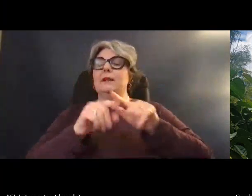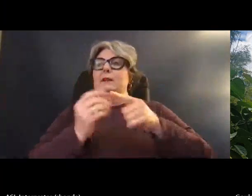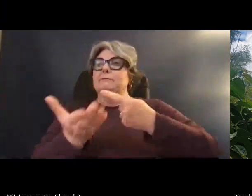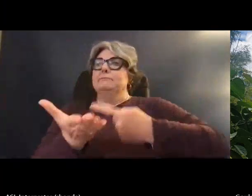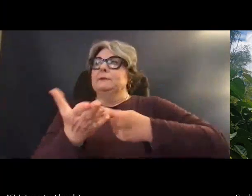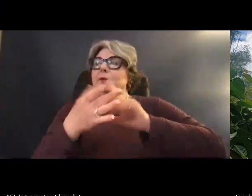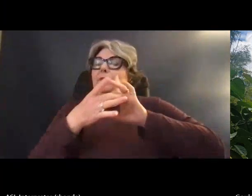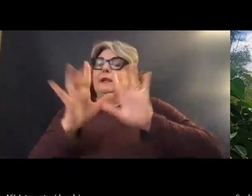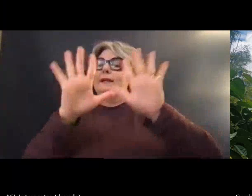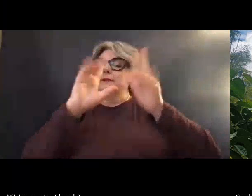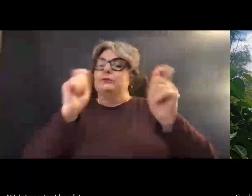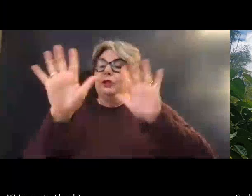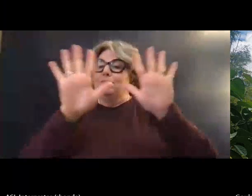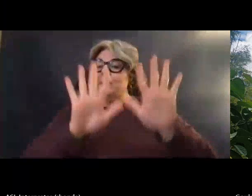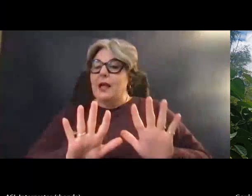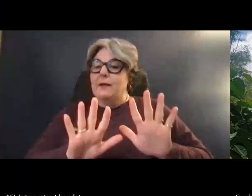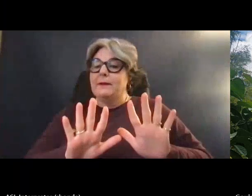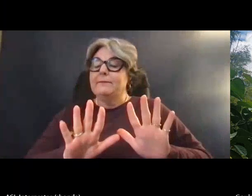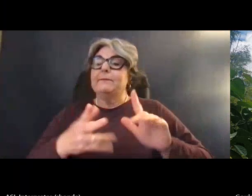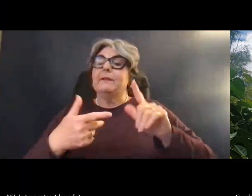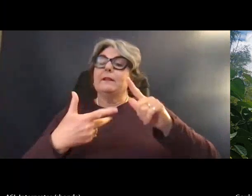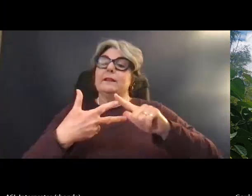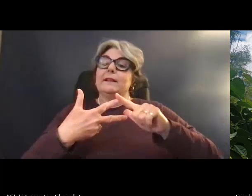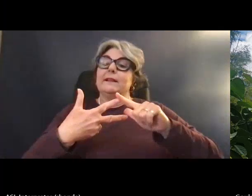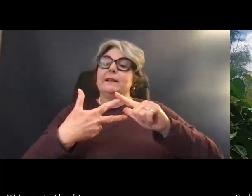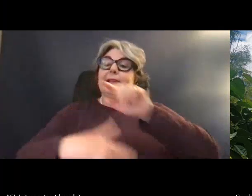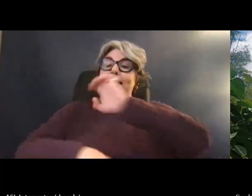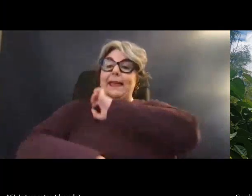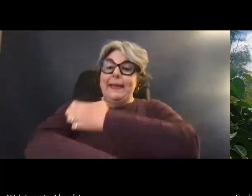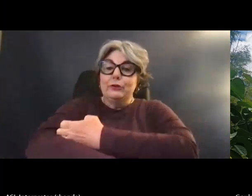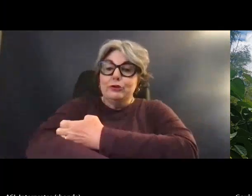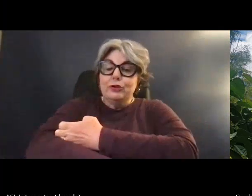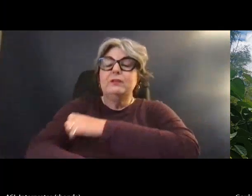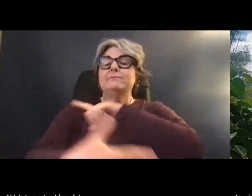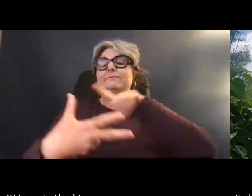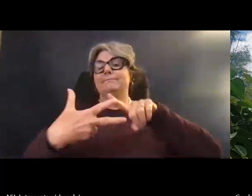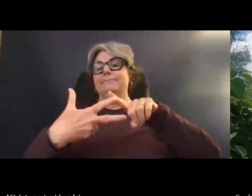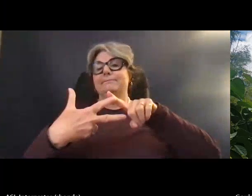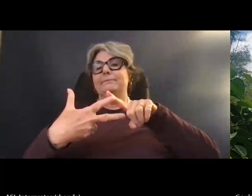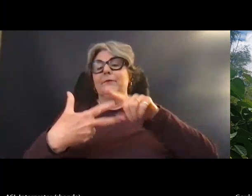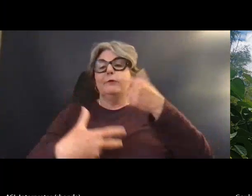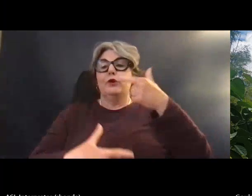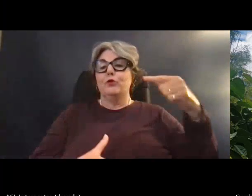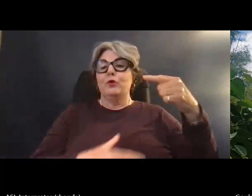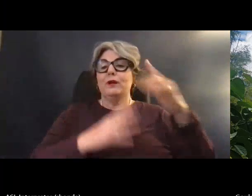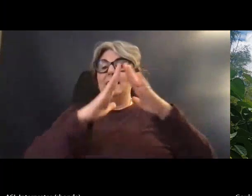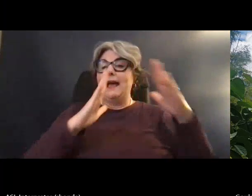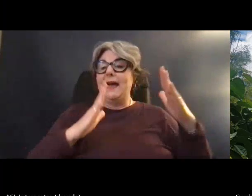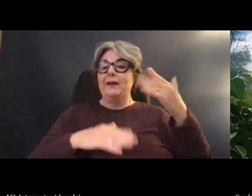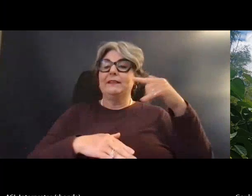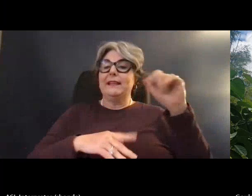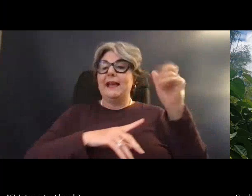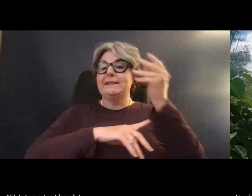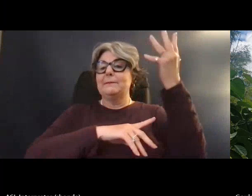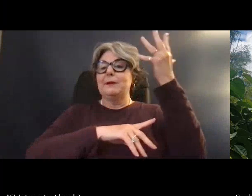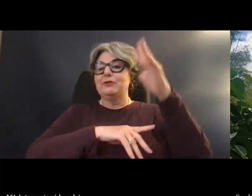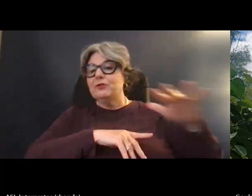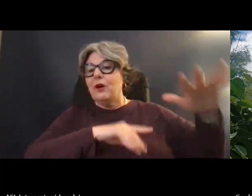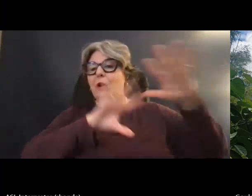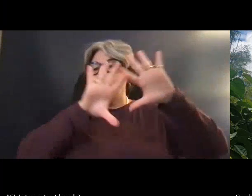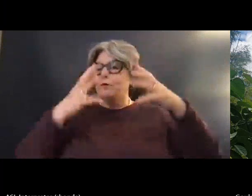surrounding climate change. Behind energy, the agriculture sector is the largest contributor of greenhouse gas emissions across the world.